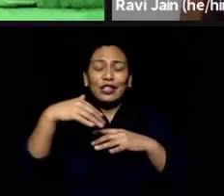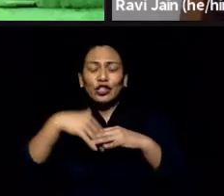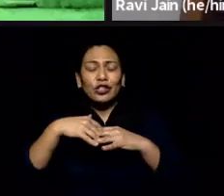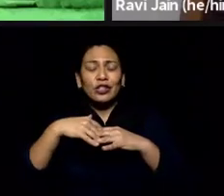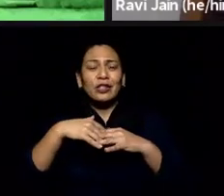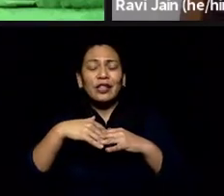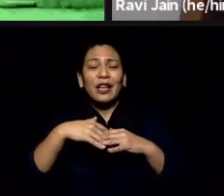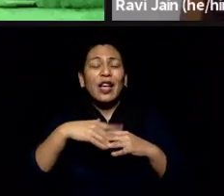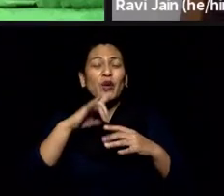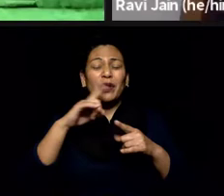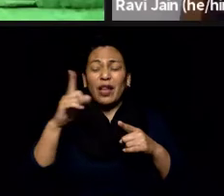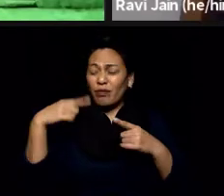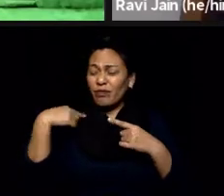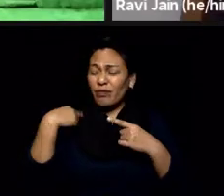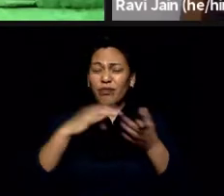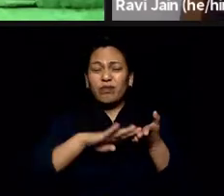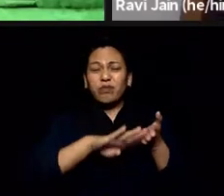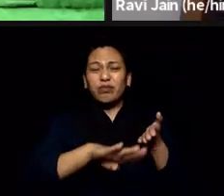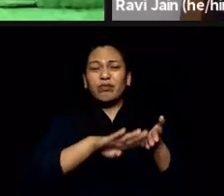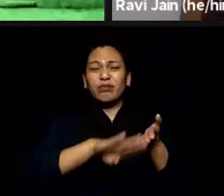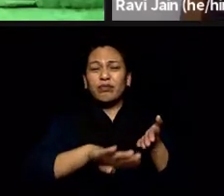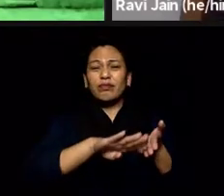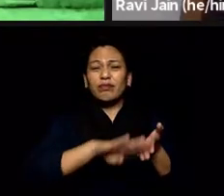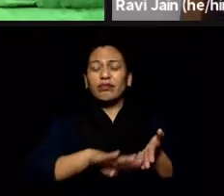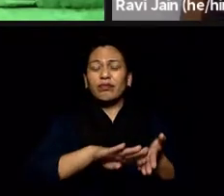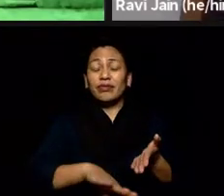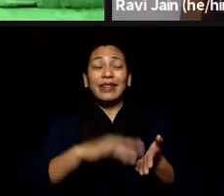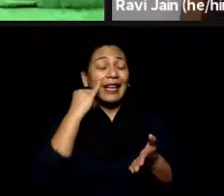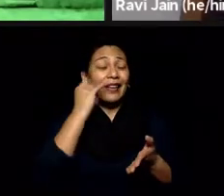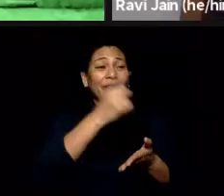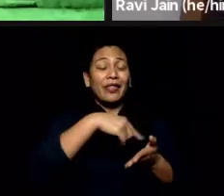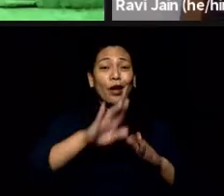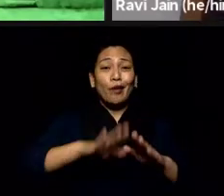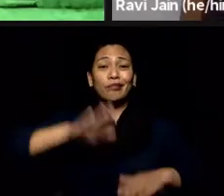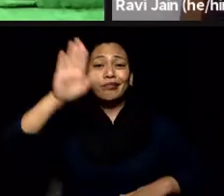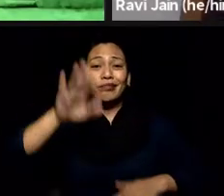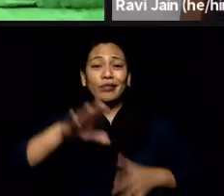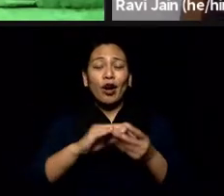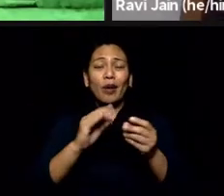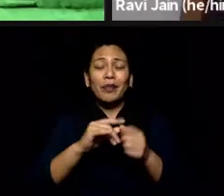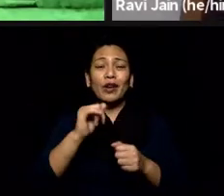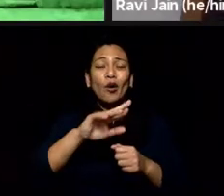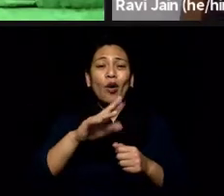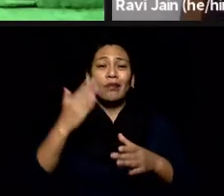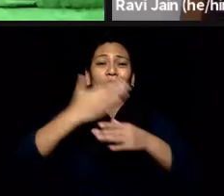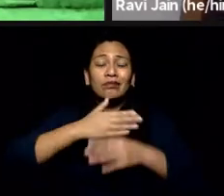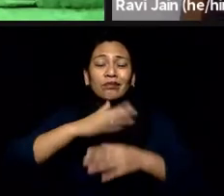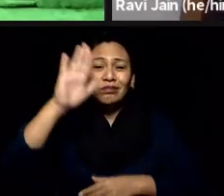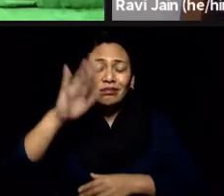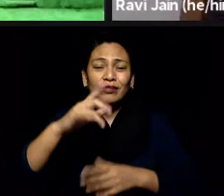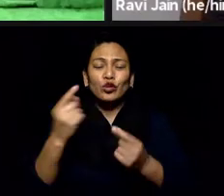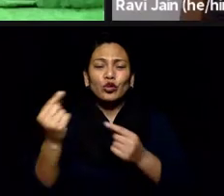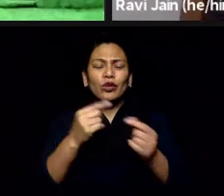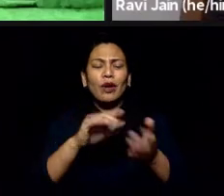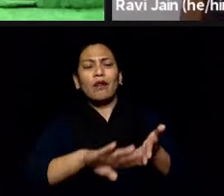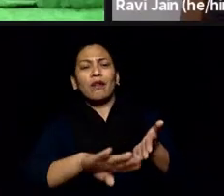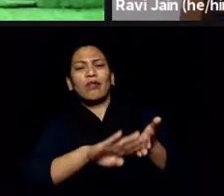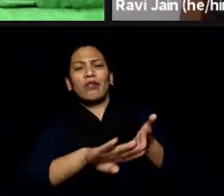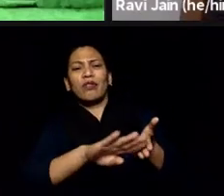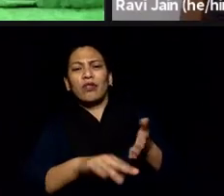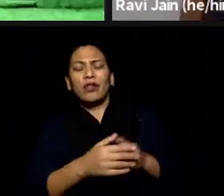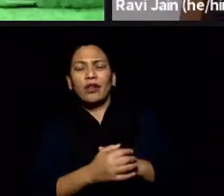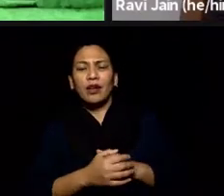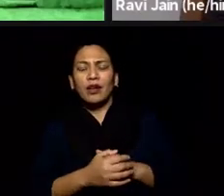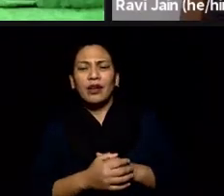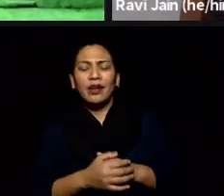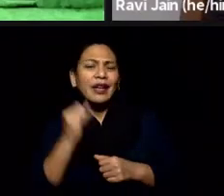have been dismissed time and time again when they speak up and when they speak out. And, you know, what would a world look like if they